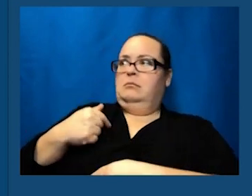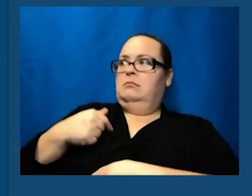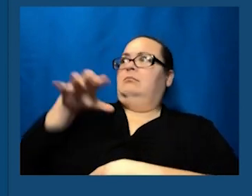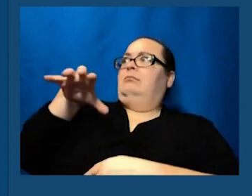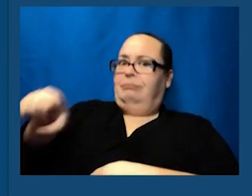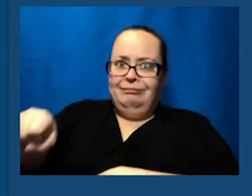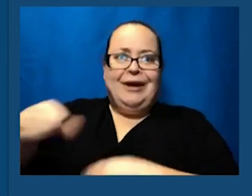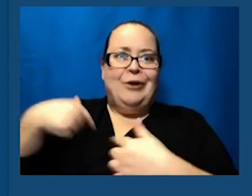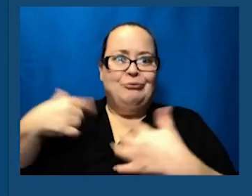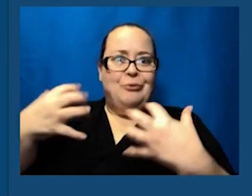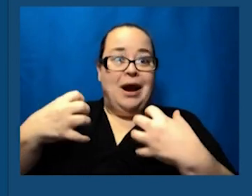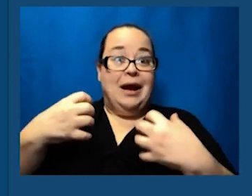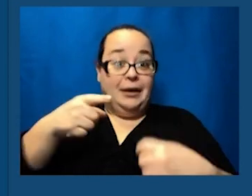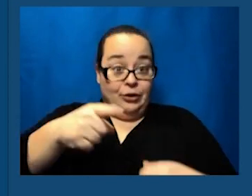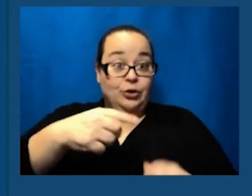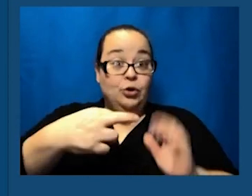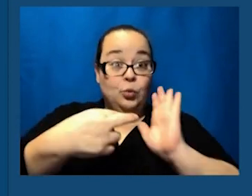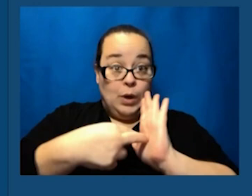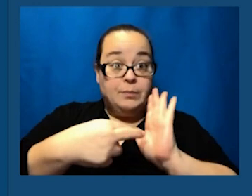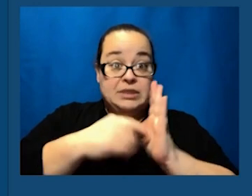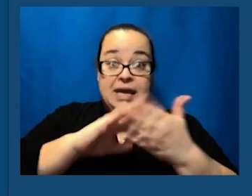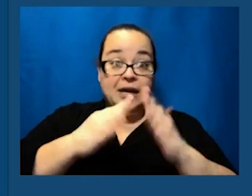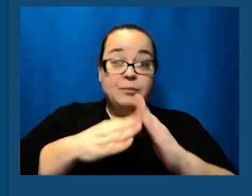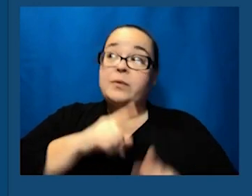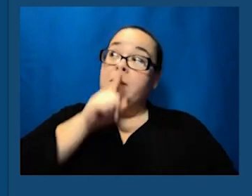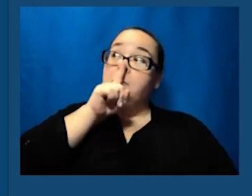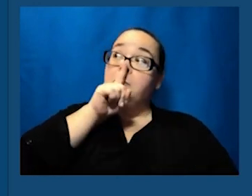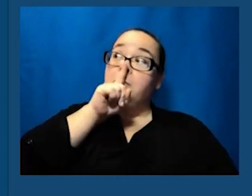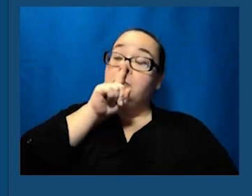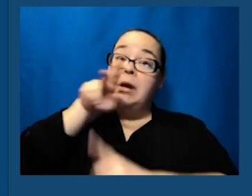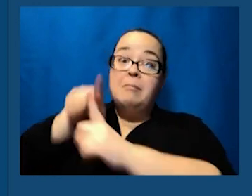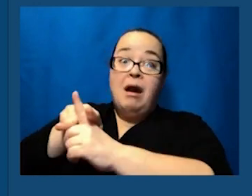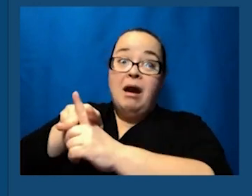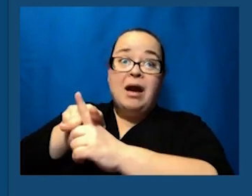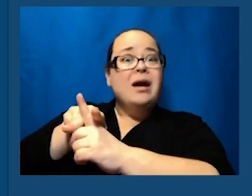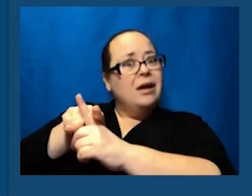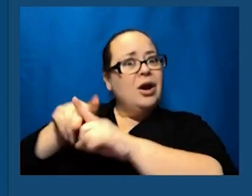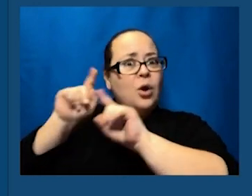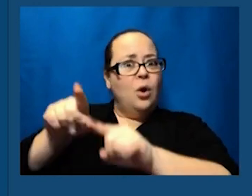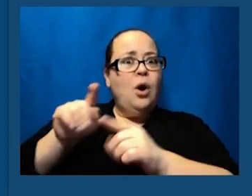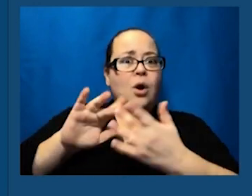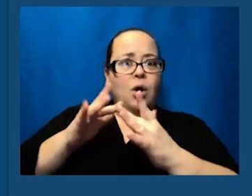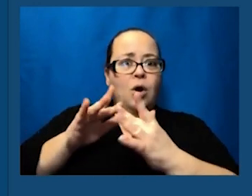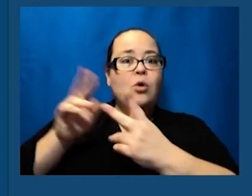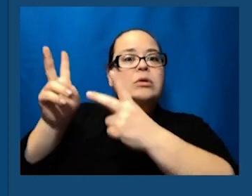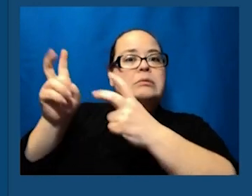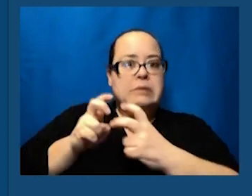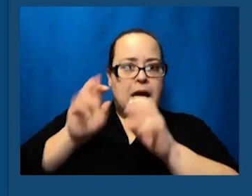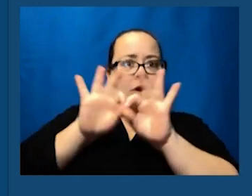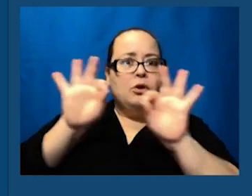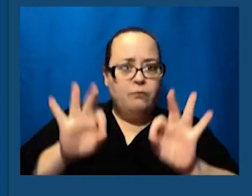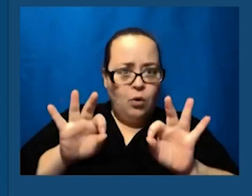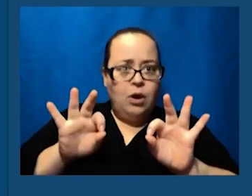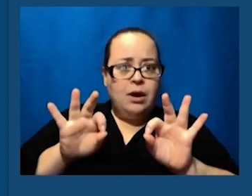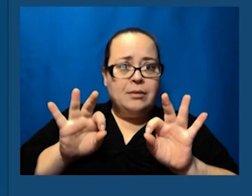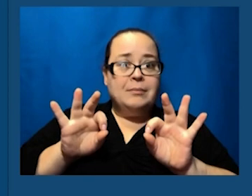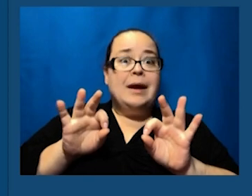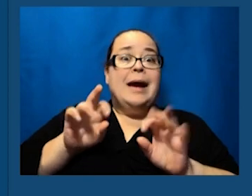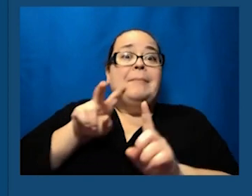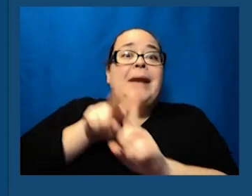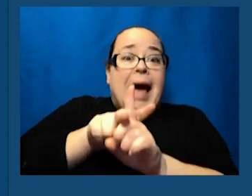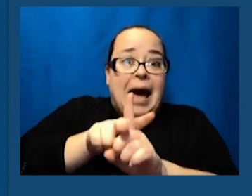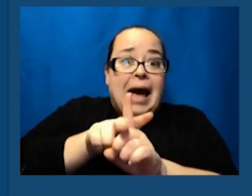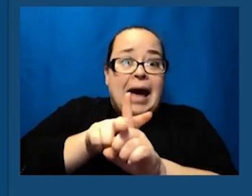up. If you represent a community that has not done this, go online, download the form, apply, and then we'll tell you if you get